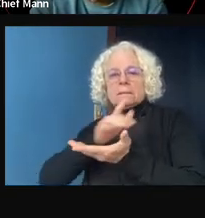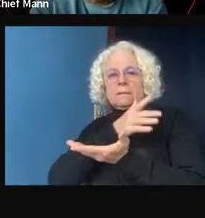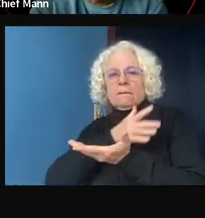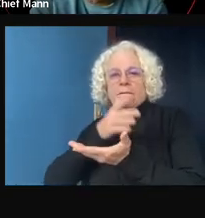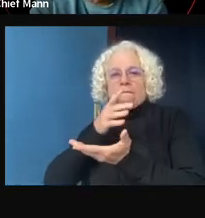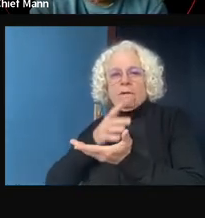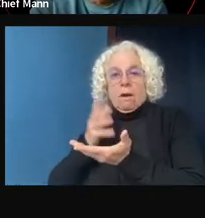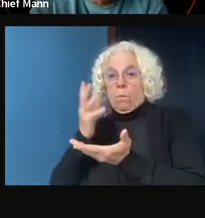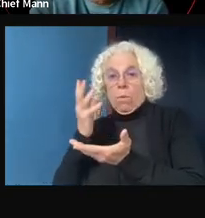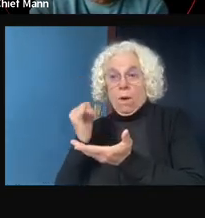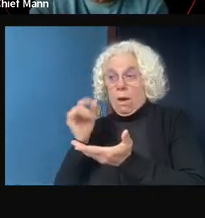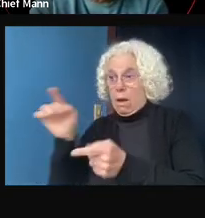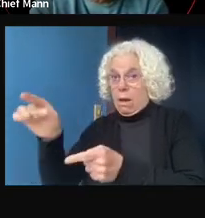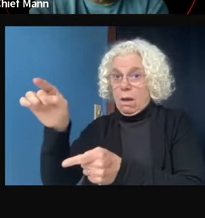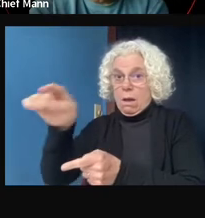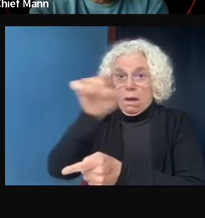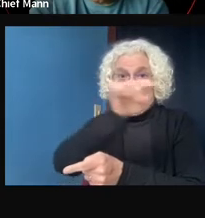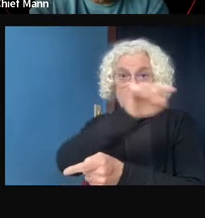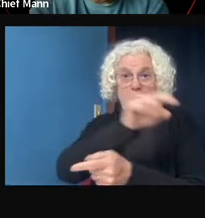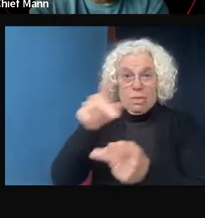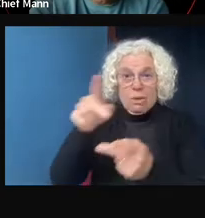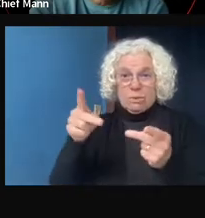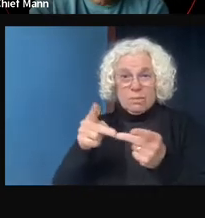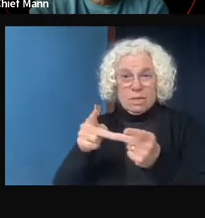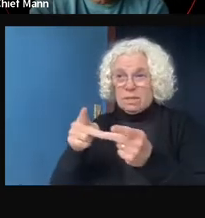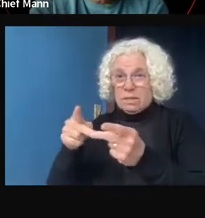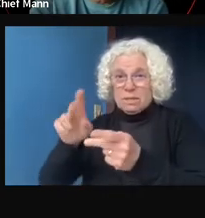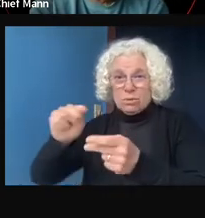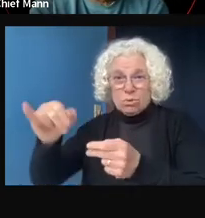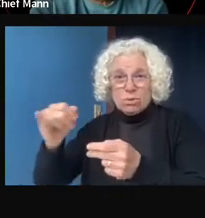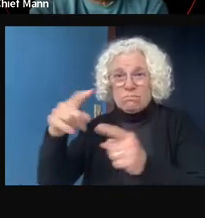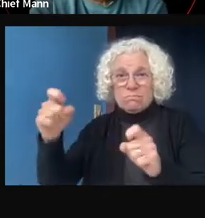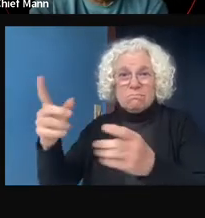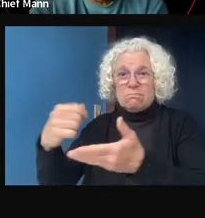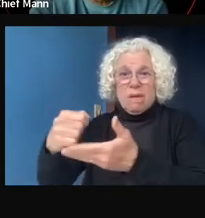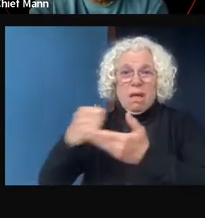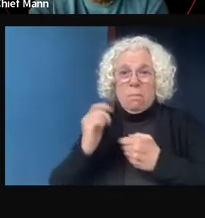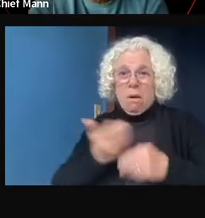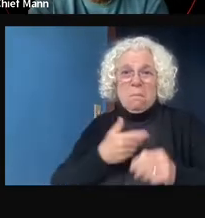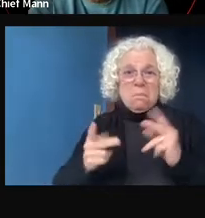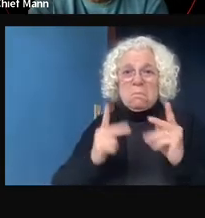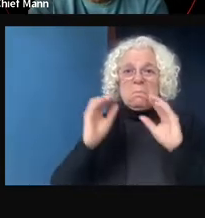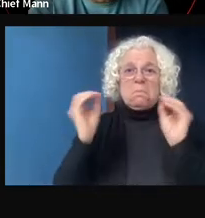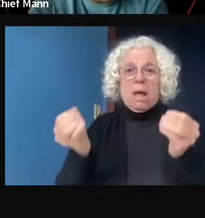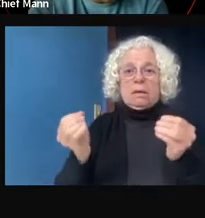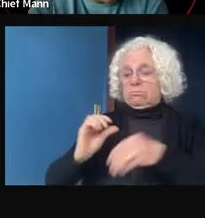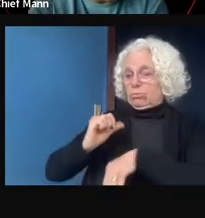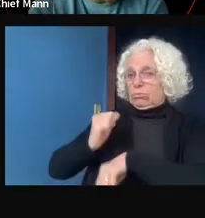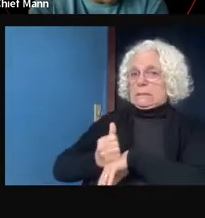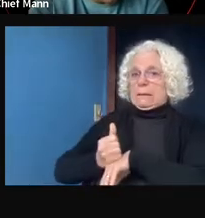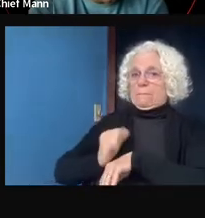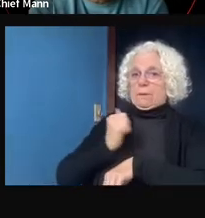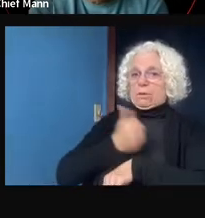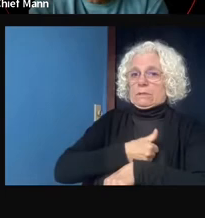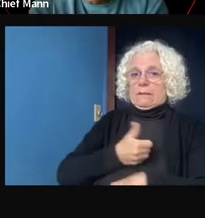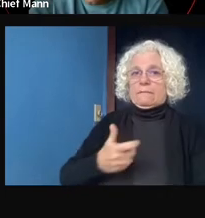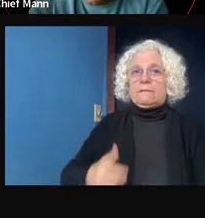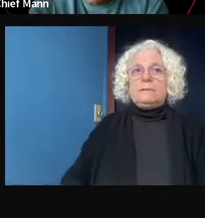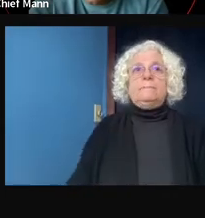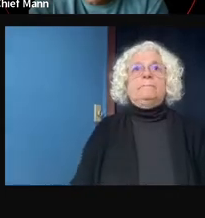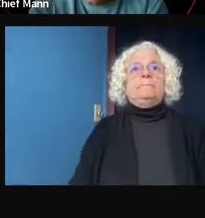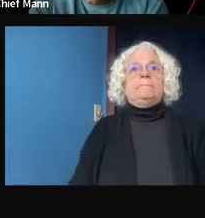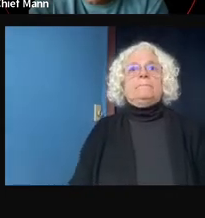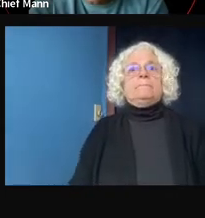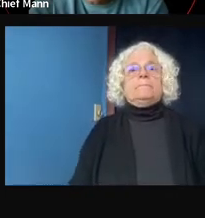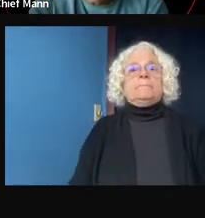try to help our people. So next slide, please. So about 30 miles away from the